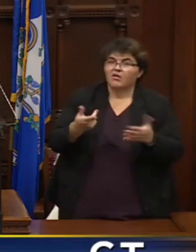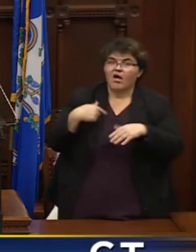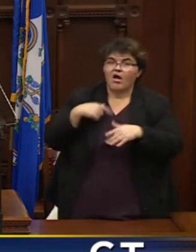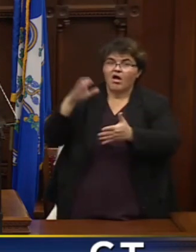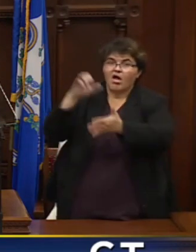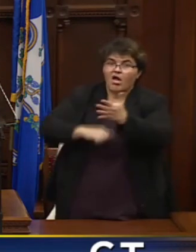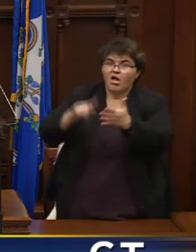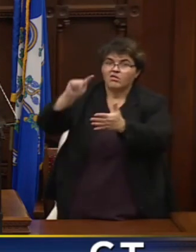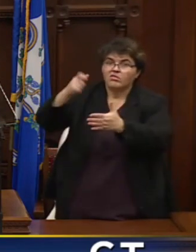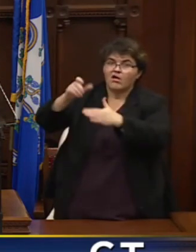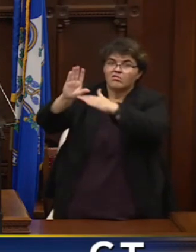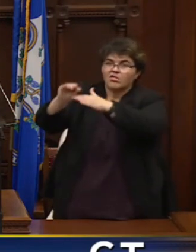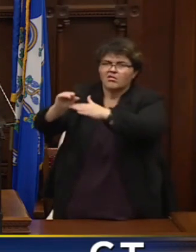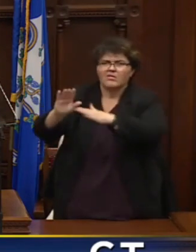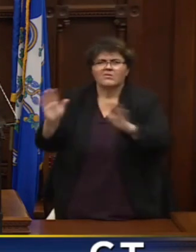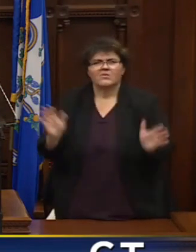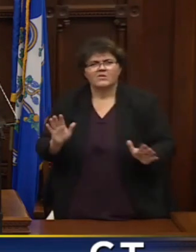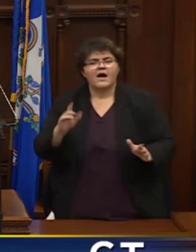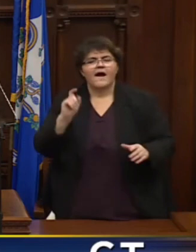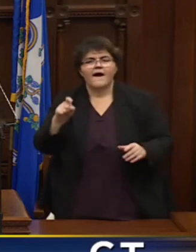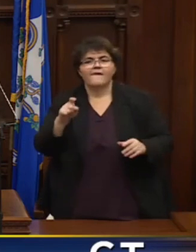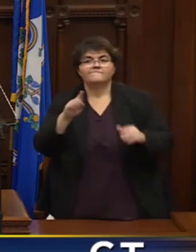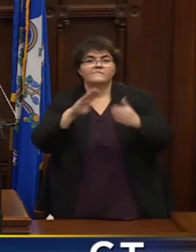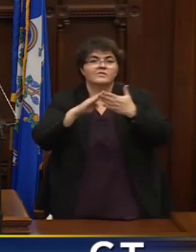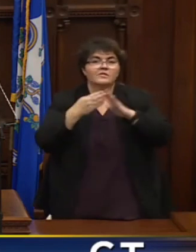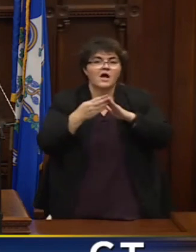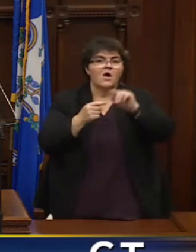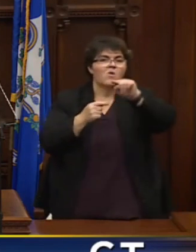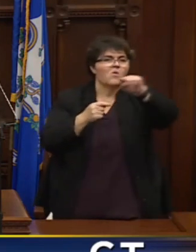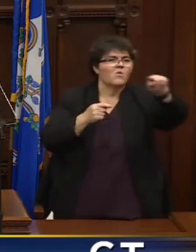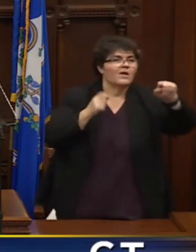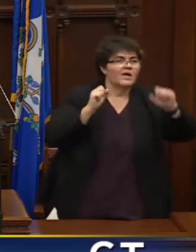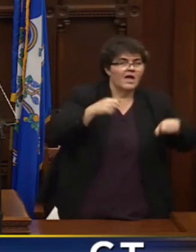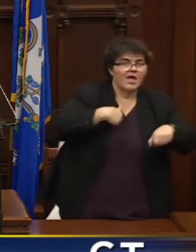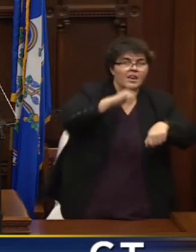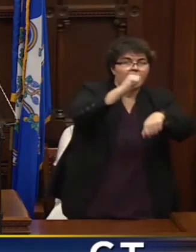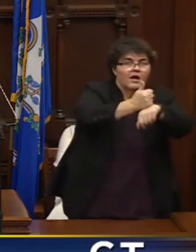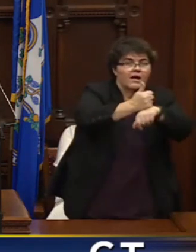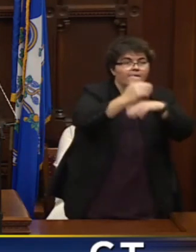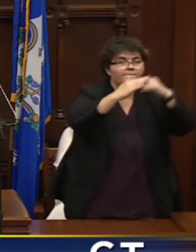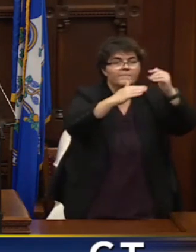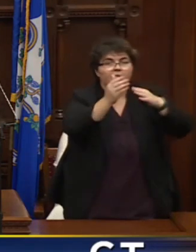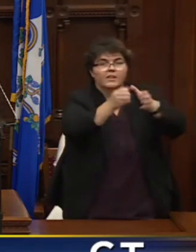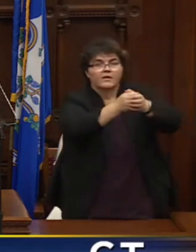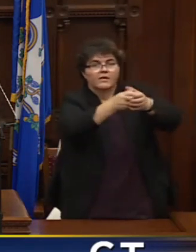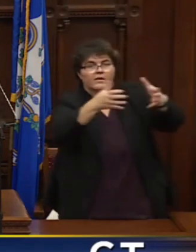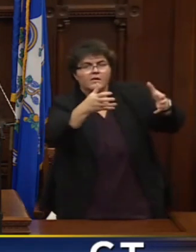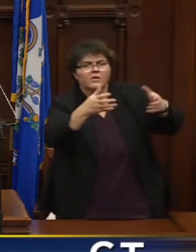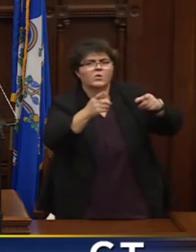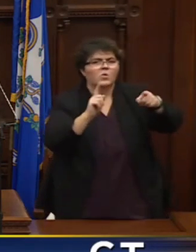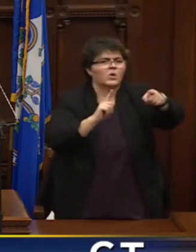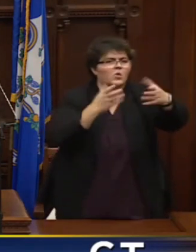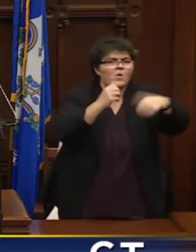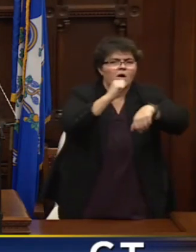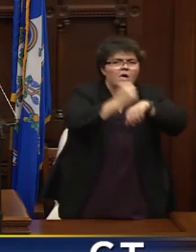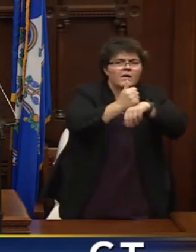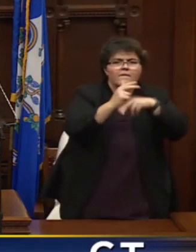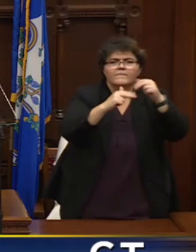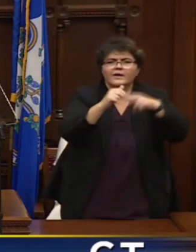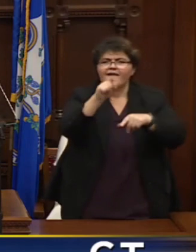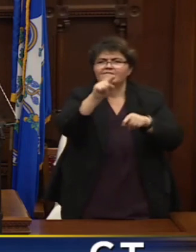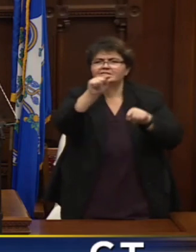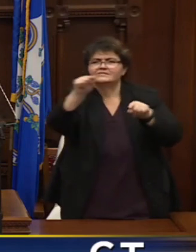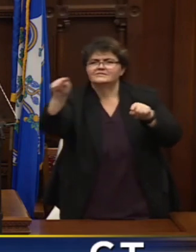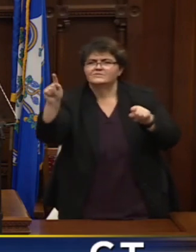where developers can build more housing. Tell us where you want it built. It can be built faster, built at less